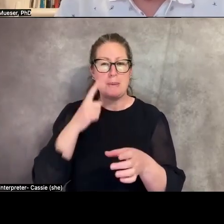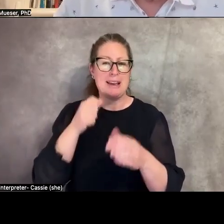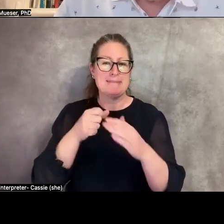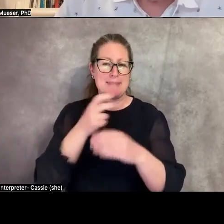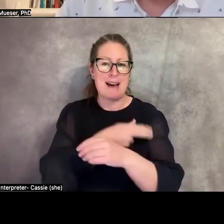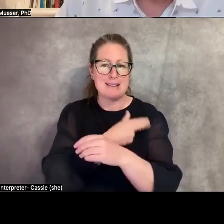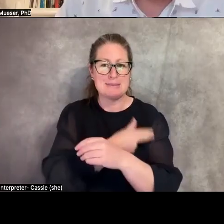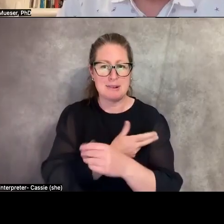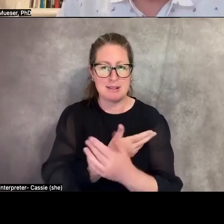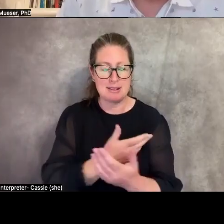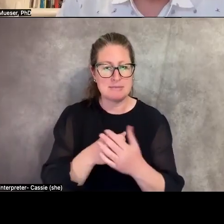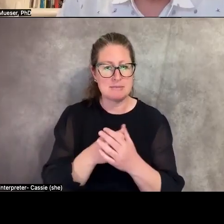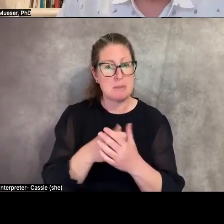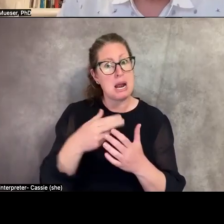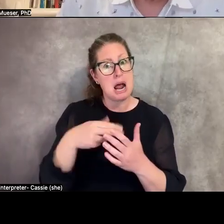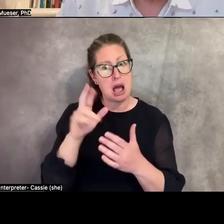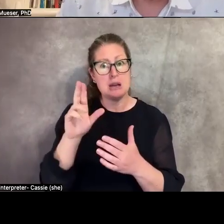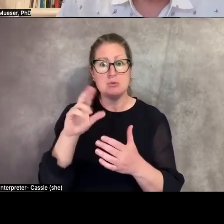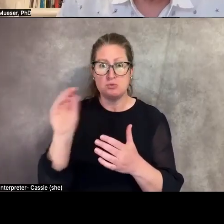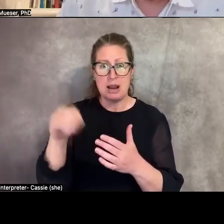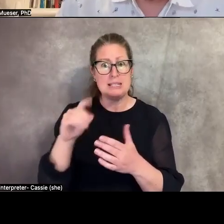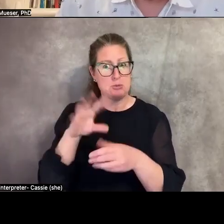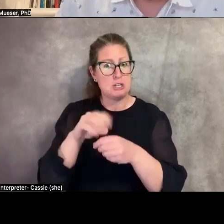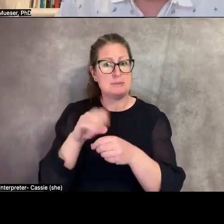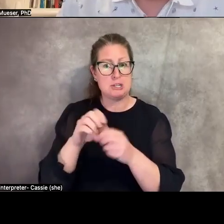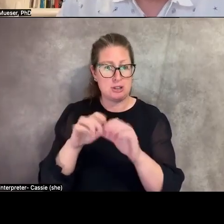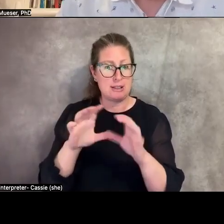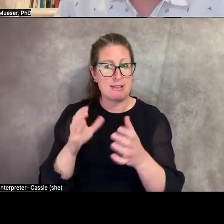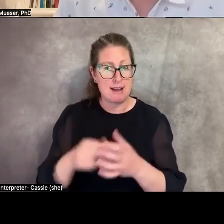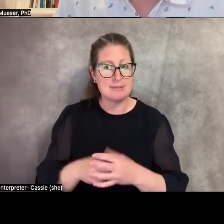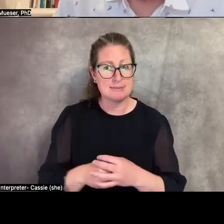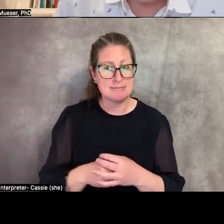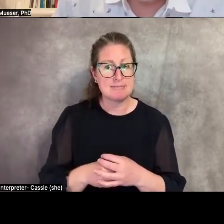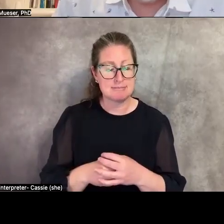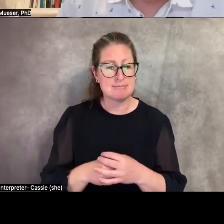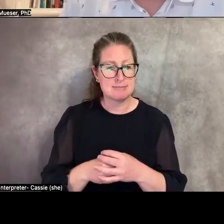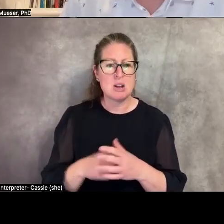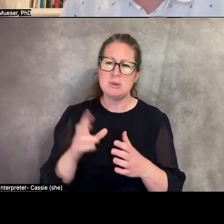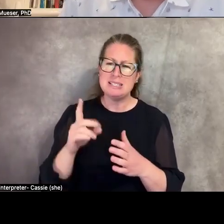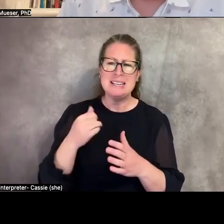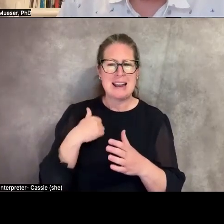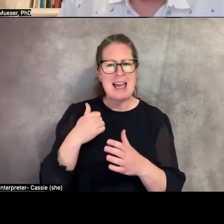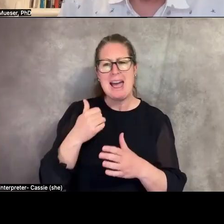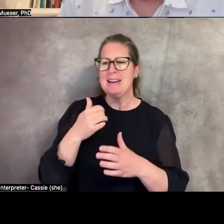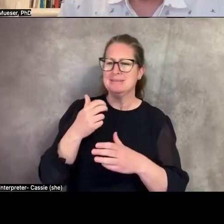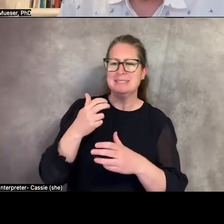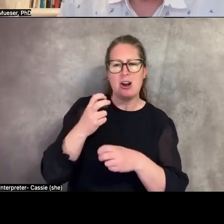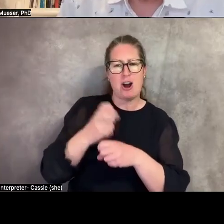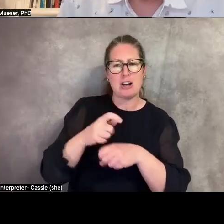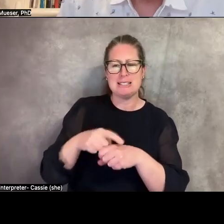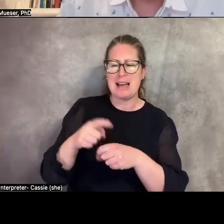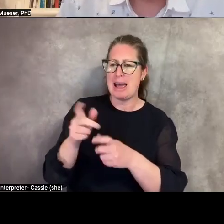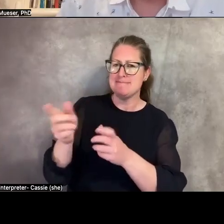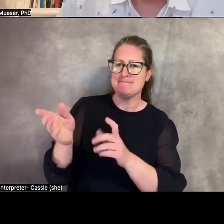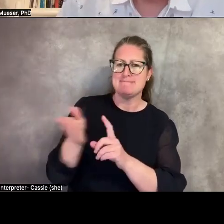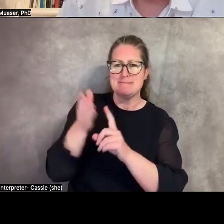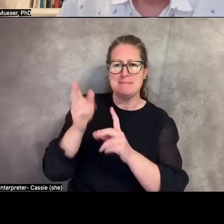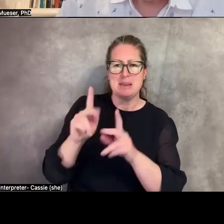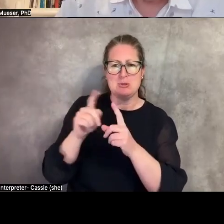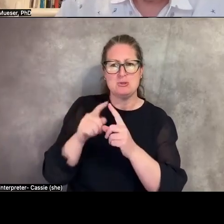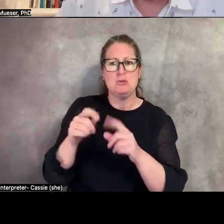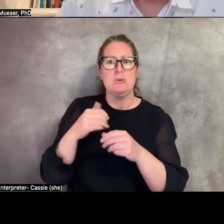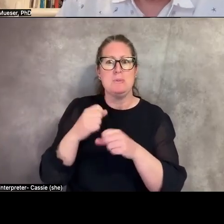There were very high rates of participation in the class. We did have difficulty getting people to follow through on action